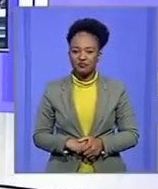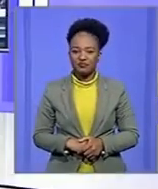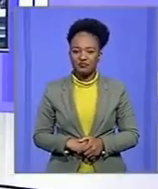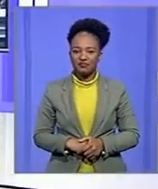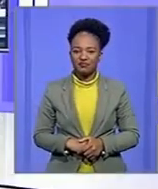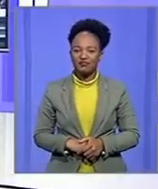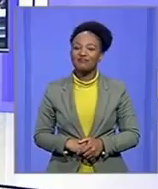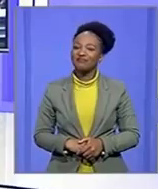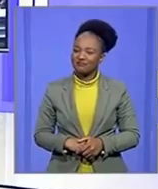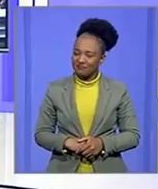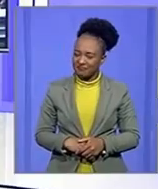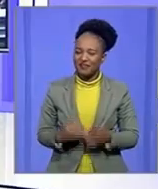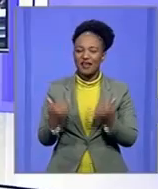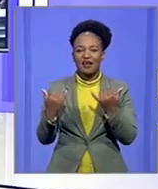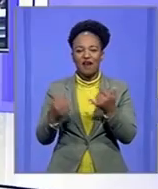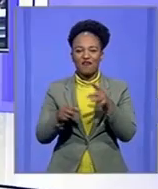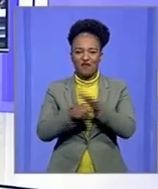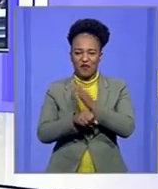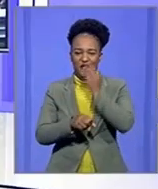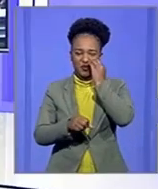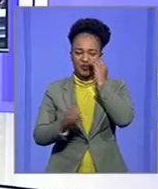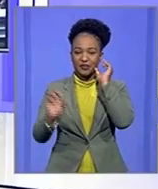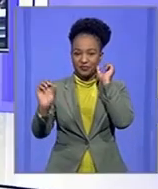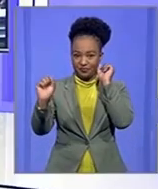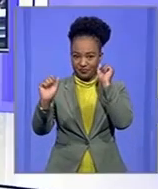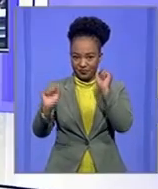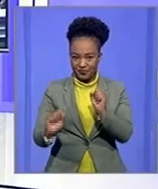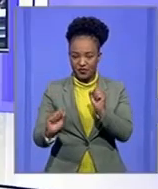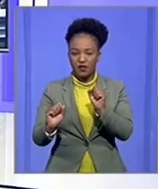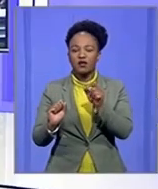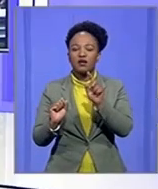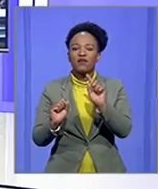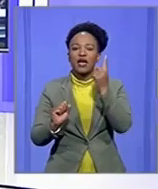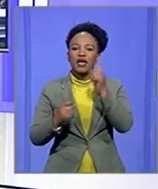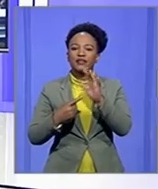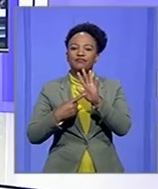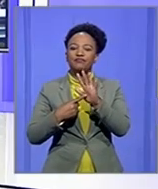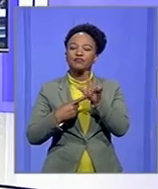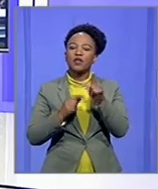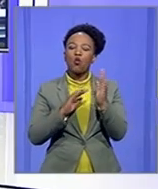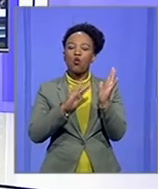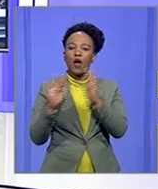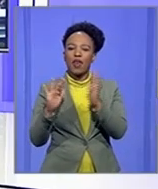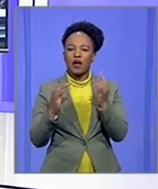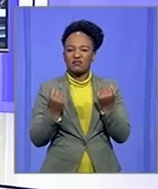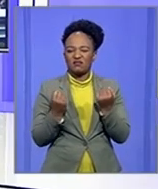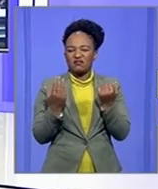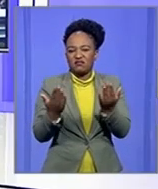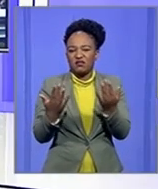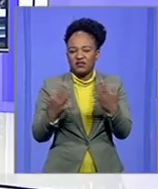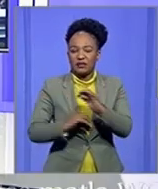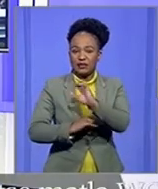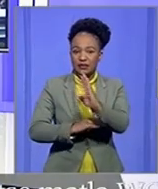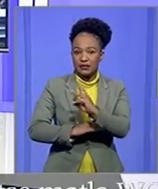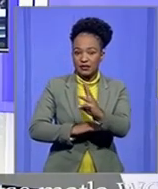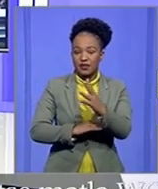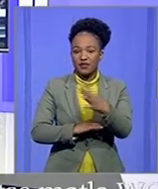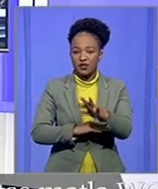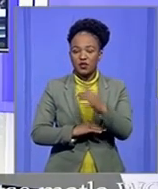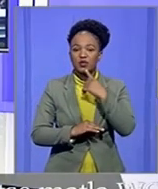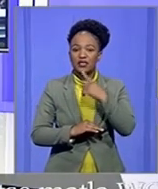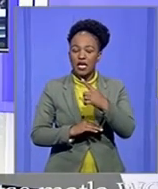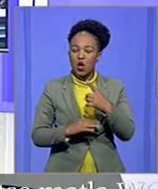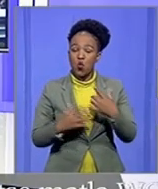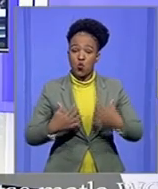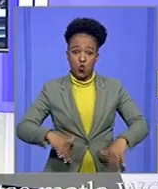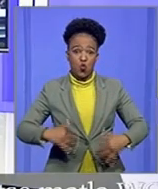Tsona re dithagola semmuso ka ditaba tse reng kantoro ya naha ya ditshebeletso tsa bolipi e fanne ka tlhokomediso ya mokgahlelo wa borobedi wa meya e